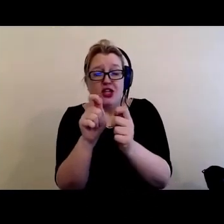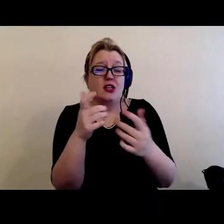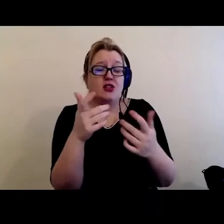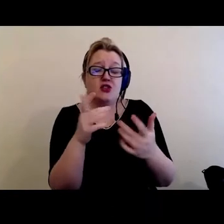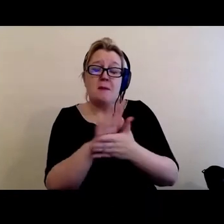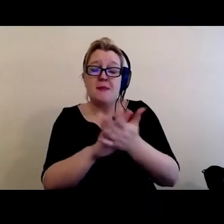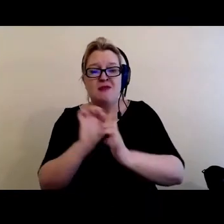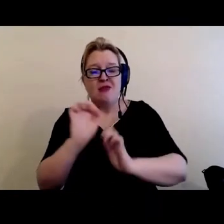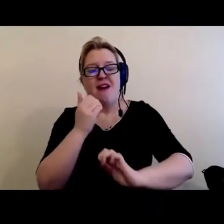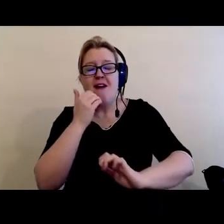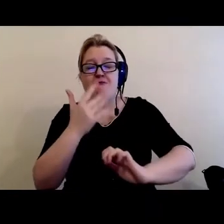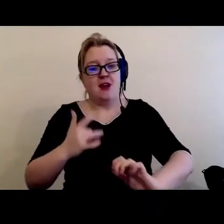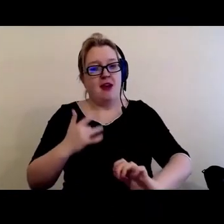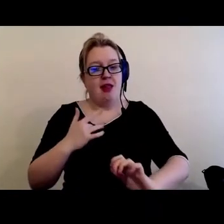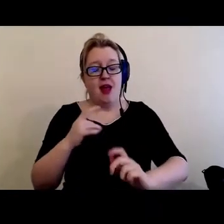daily experience of coming to work.